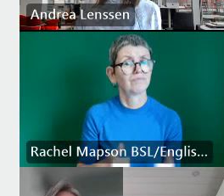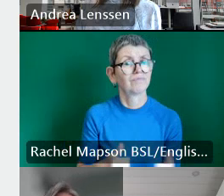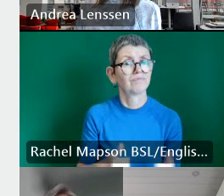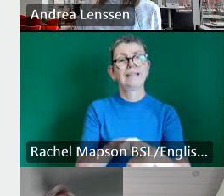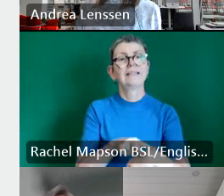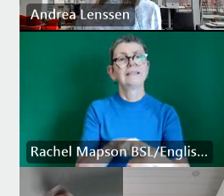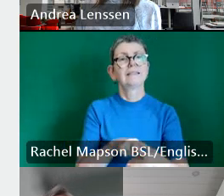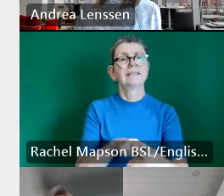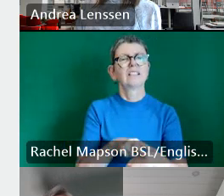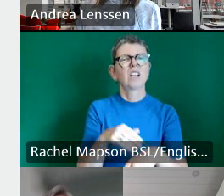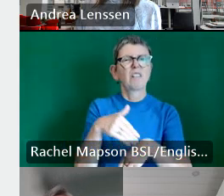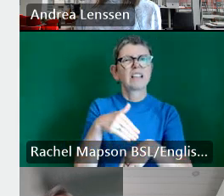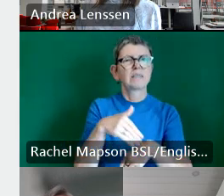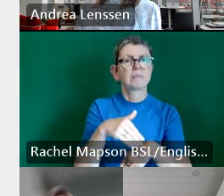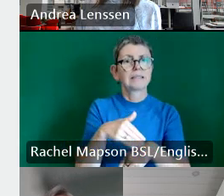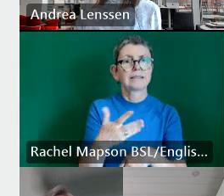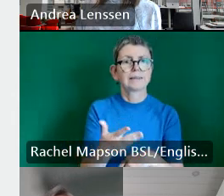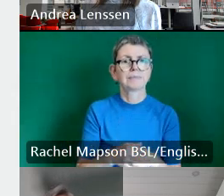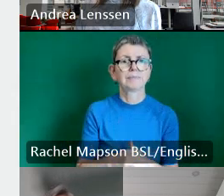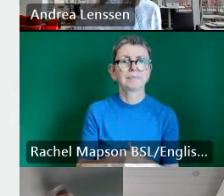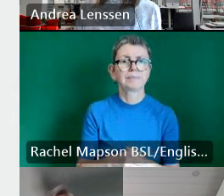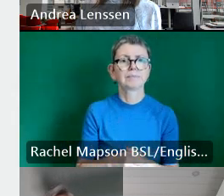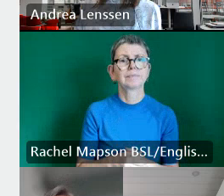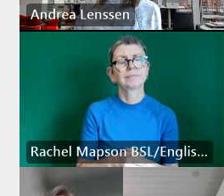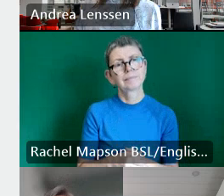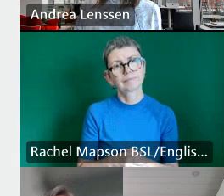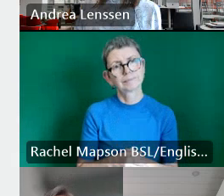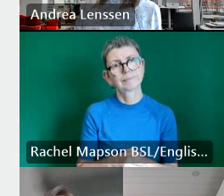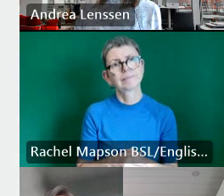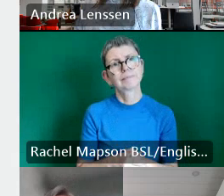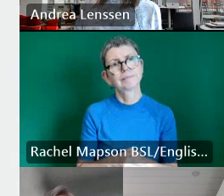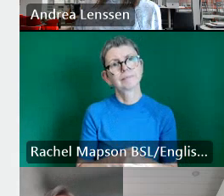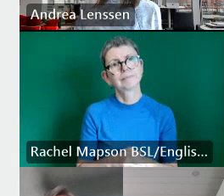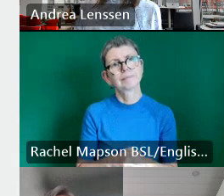when police harassment. So when